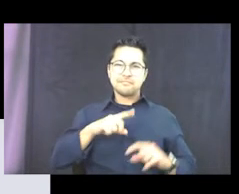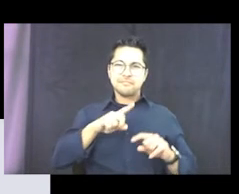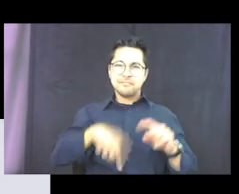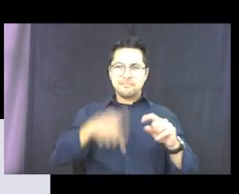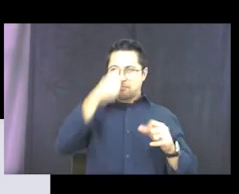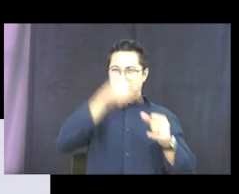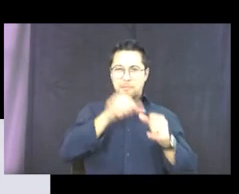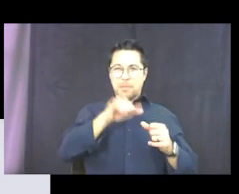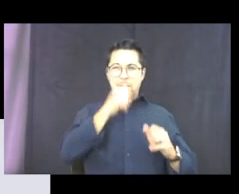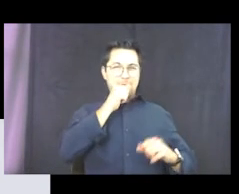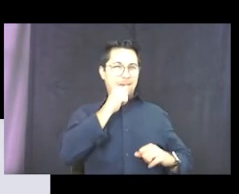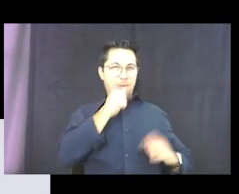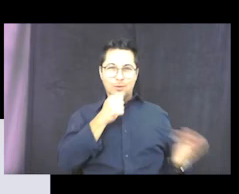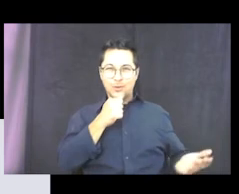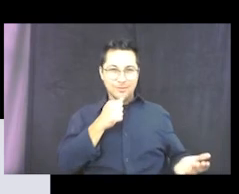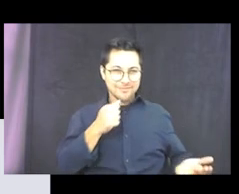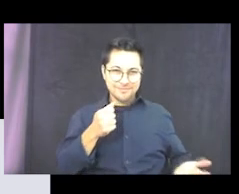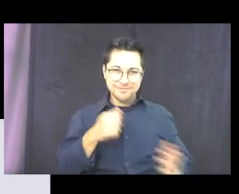that password.